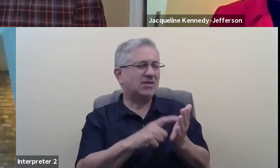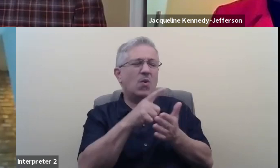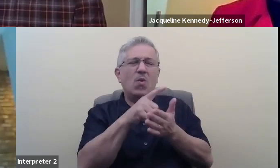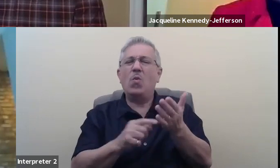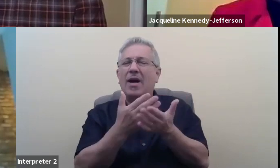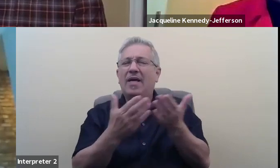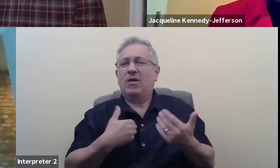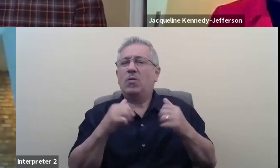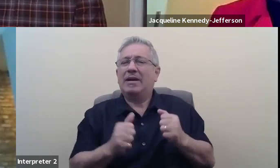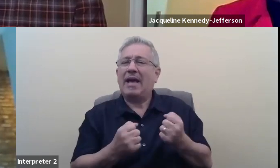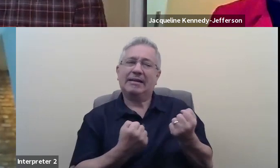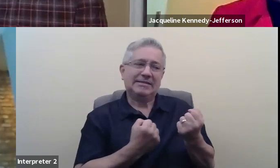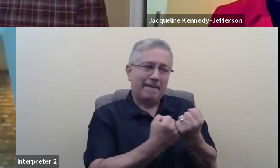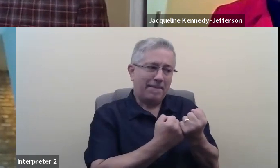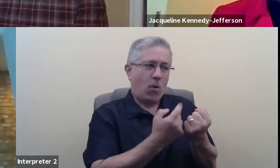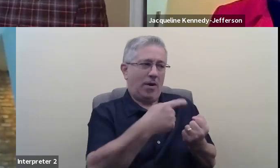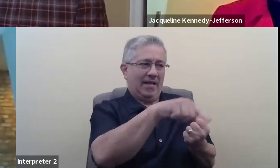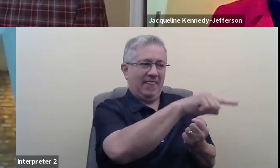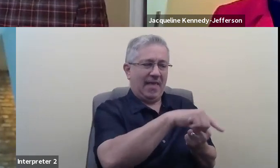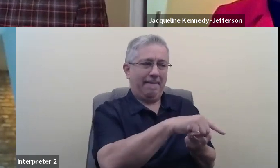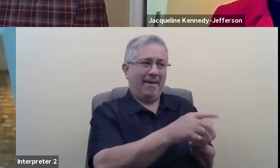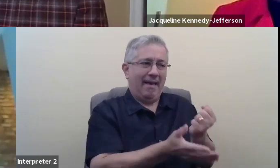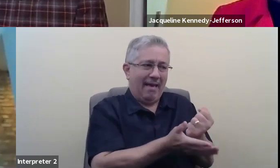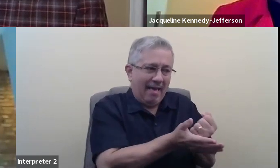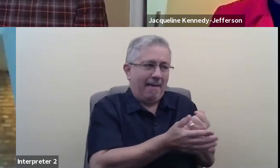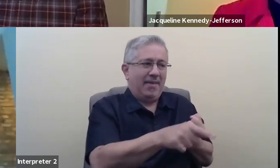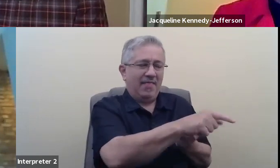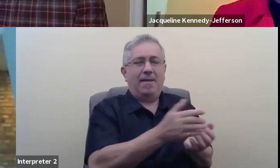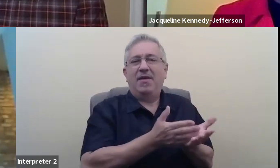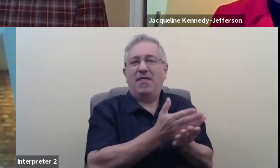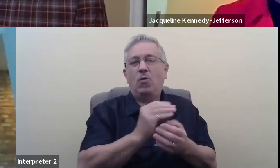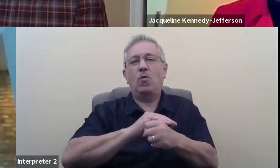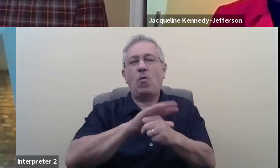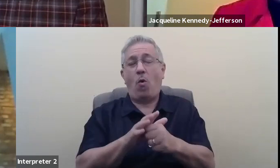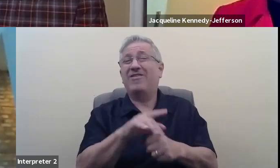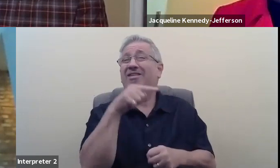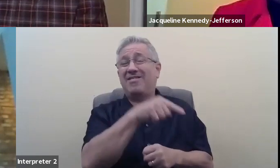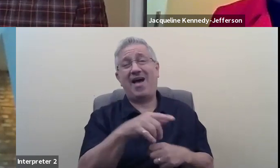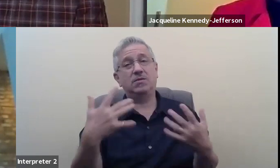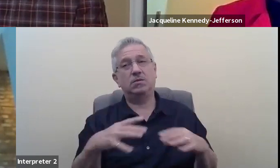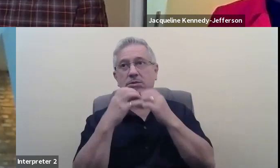better support our employees during this time, I think has been really critical.